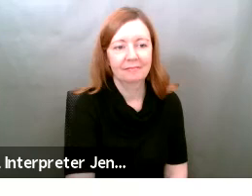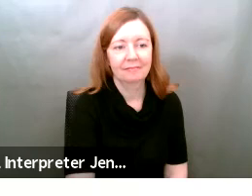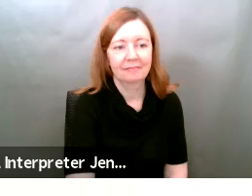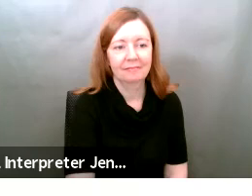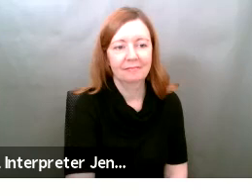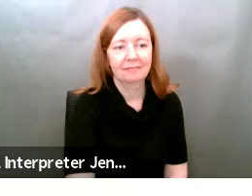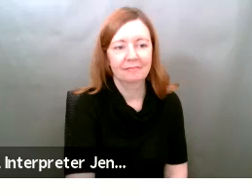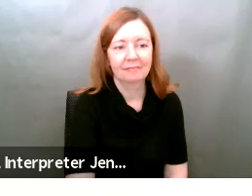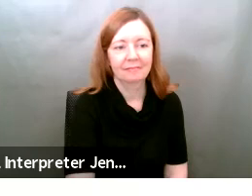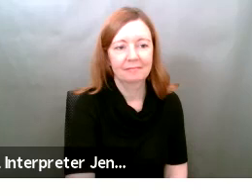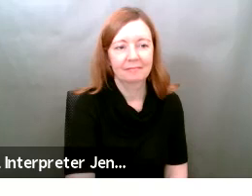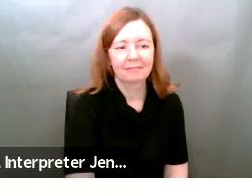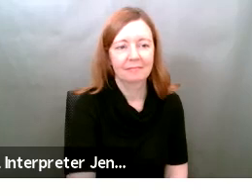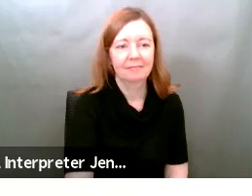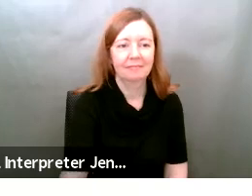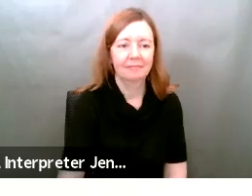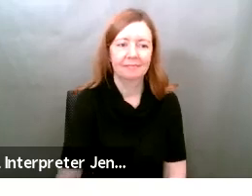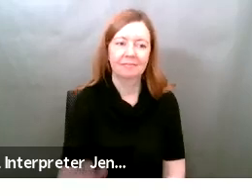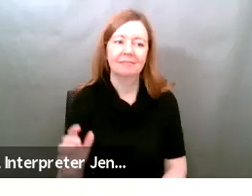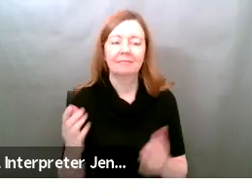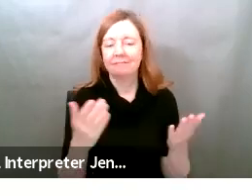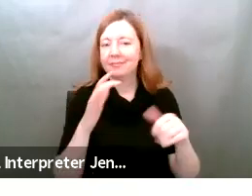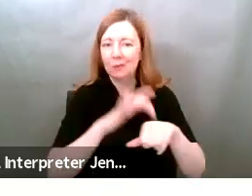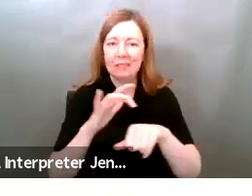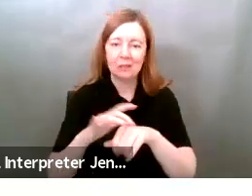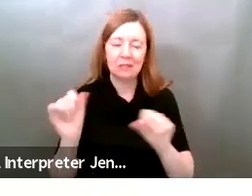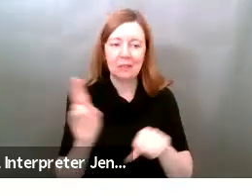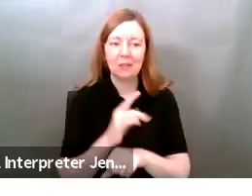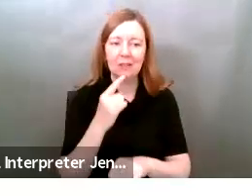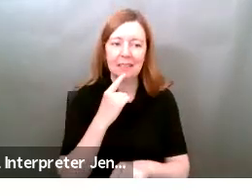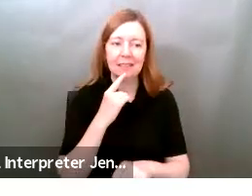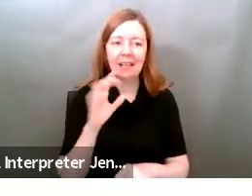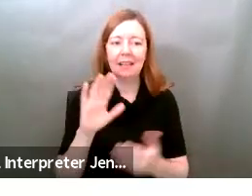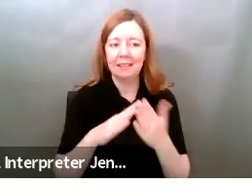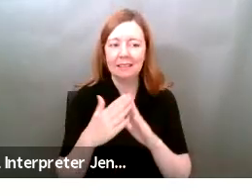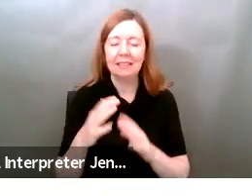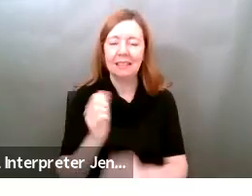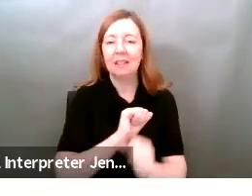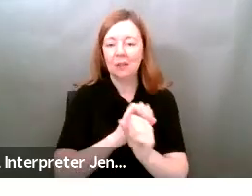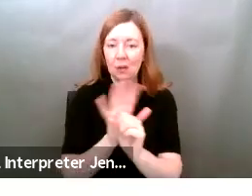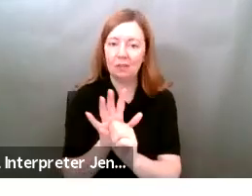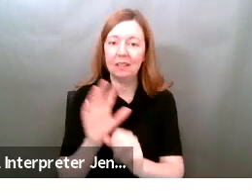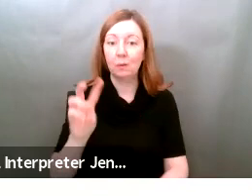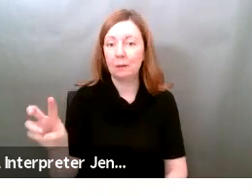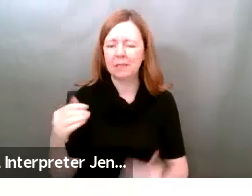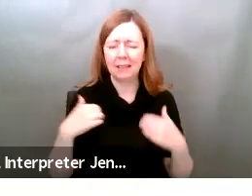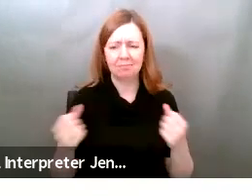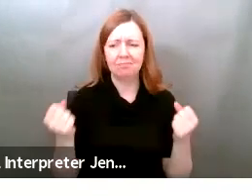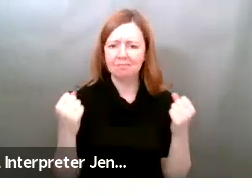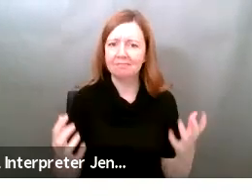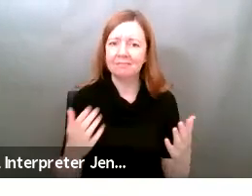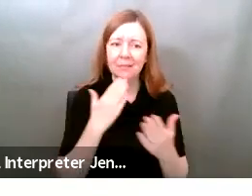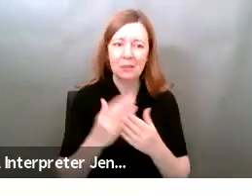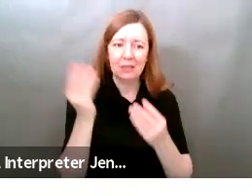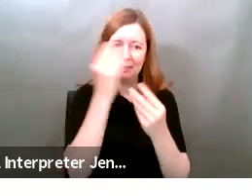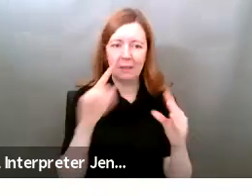And then these are just some resources that you can use. Like I said, the city COVID website has a ton of really great information